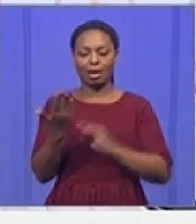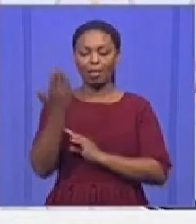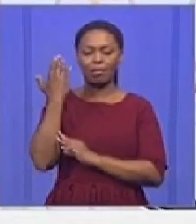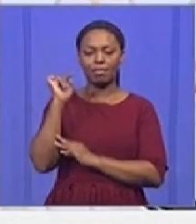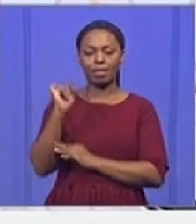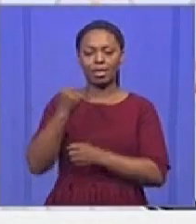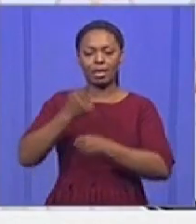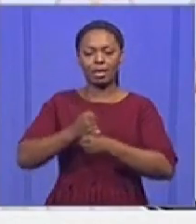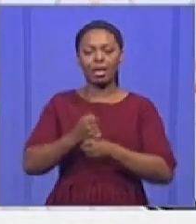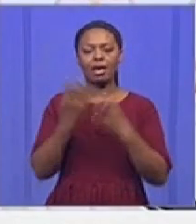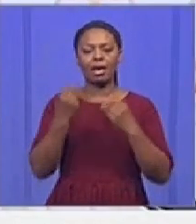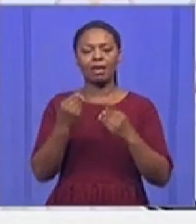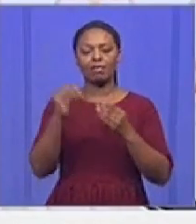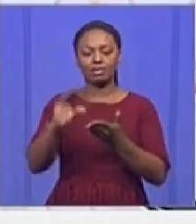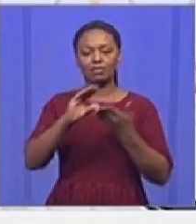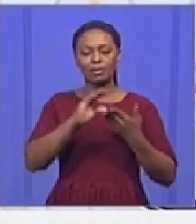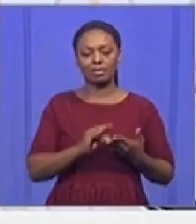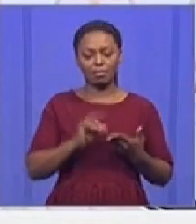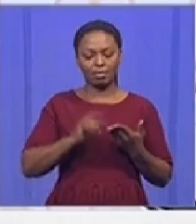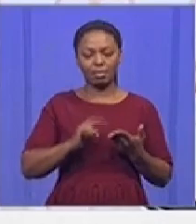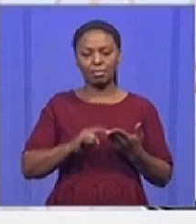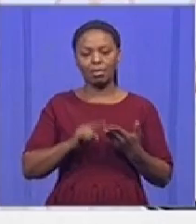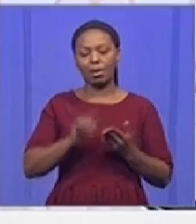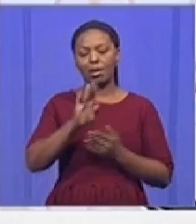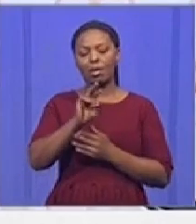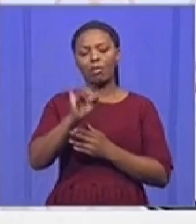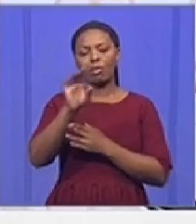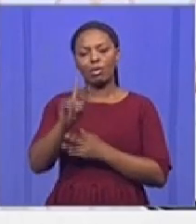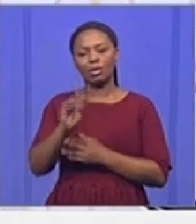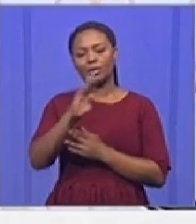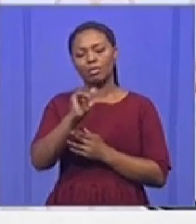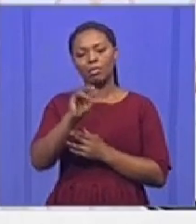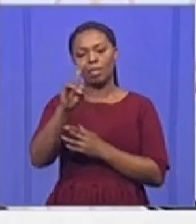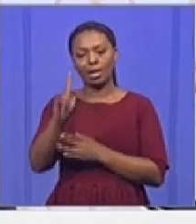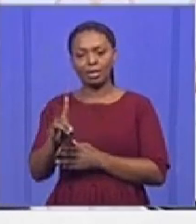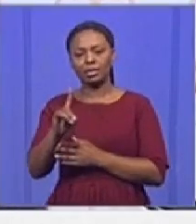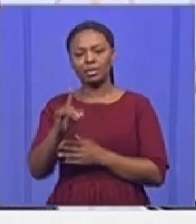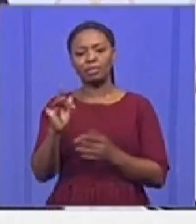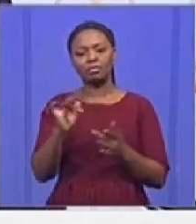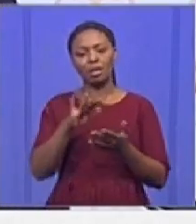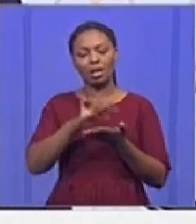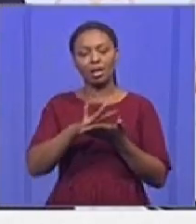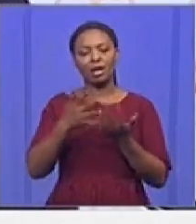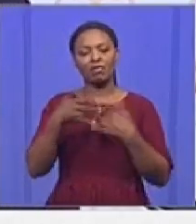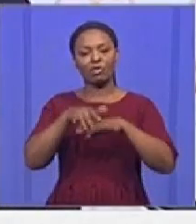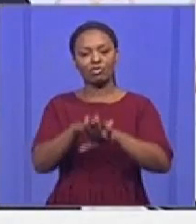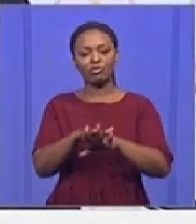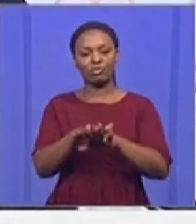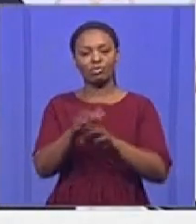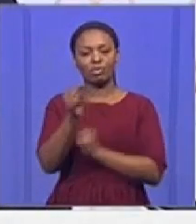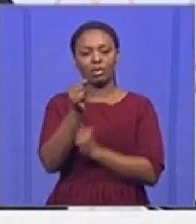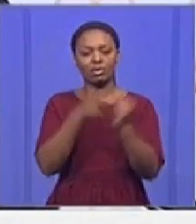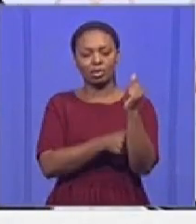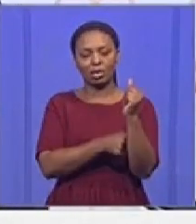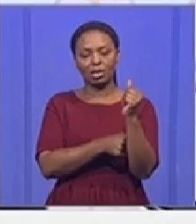had significant investment in broadband infrastructure deployed by both Vodacom and